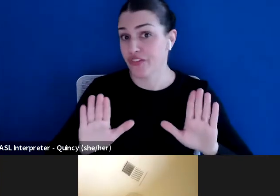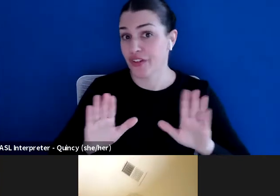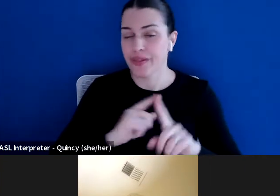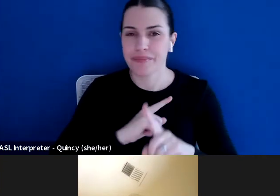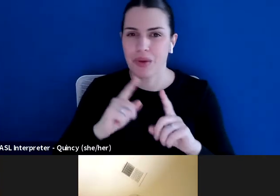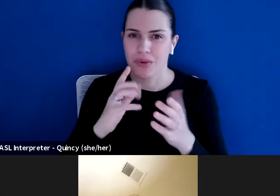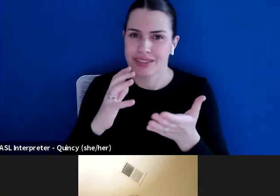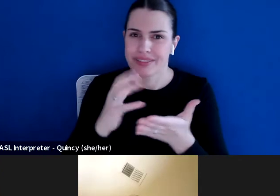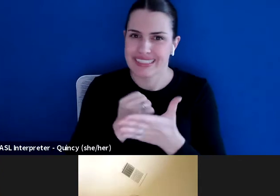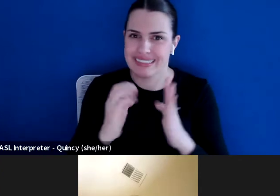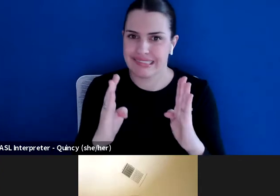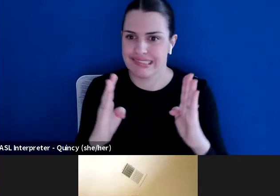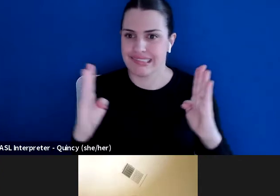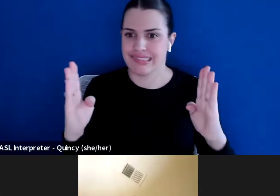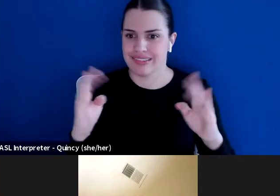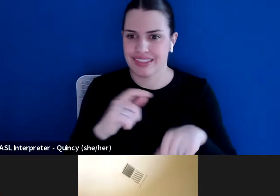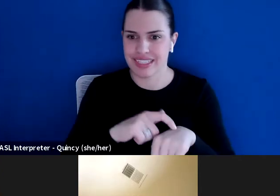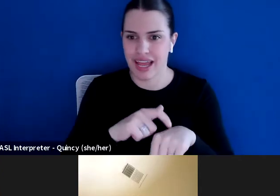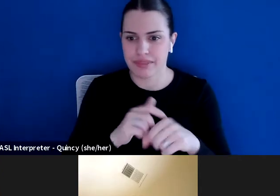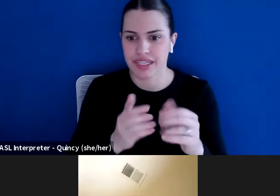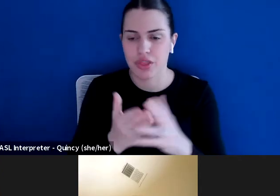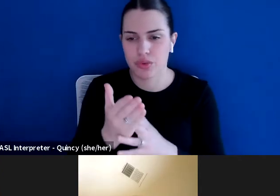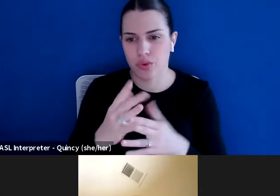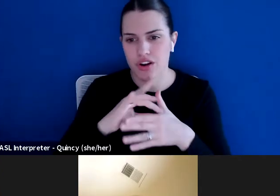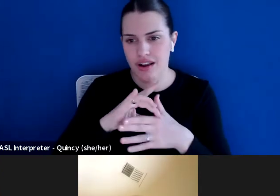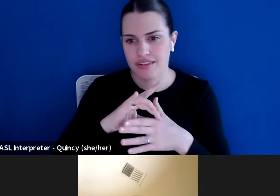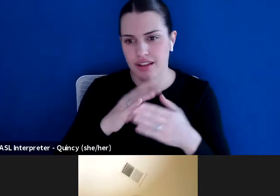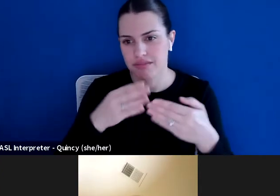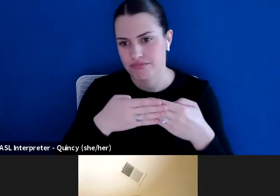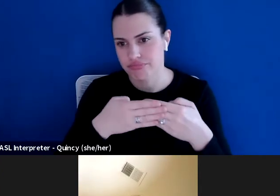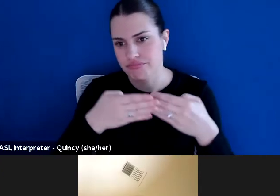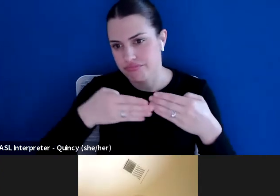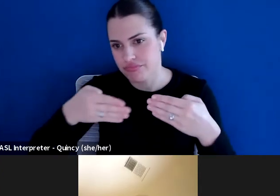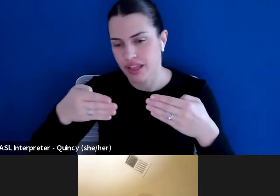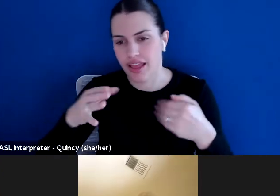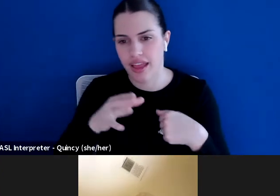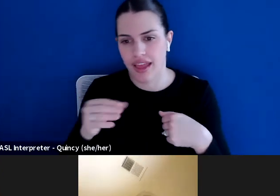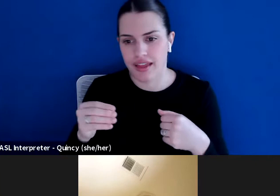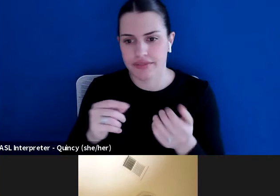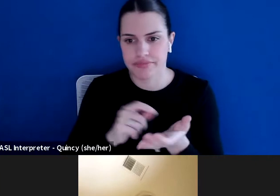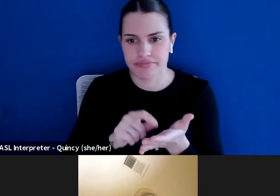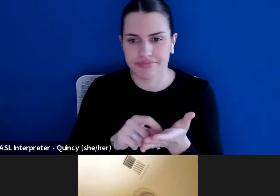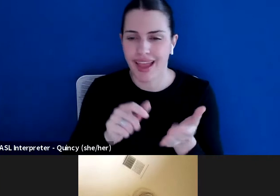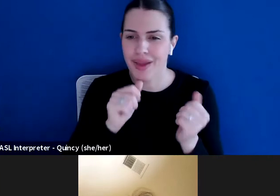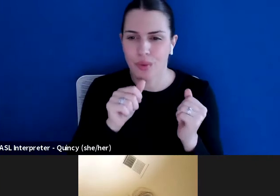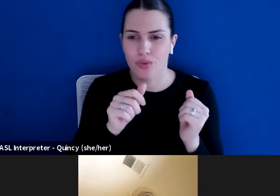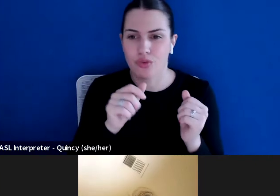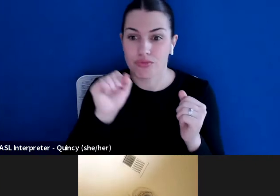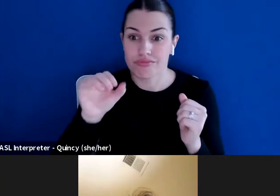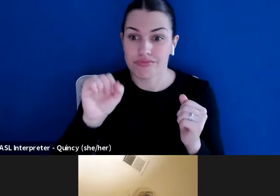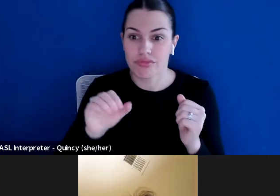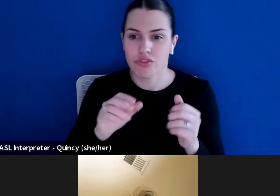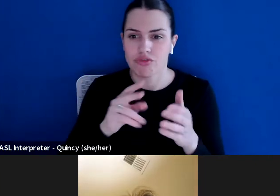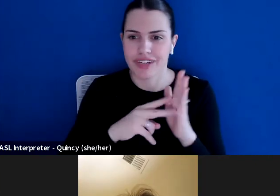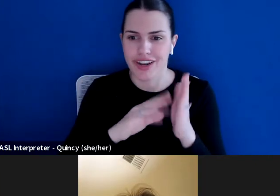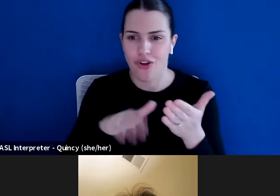we did have ample amount of time to get through the content that we have gathered for you all today. So I'm not going to walk through this. You can just glance at it,